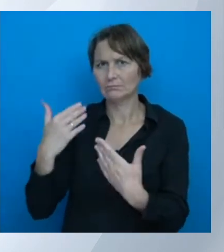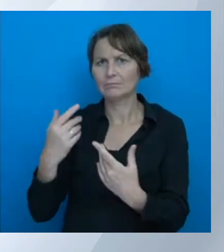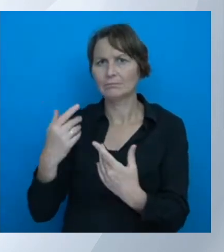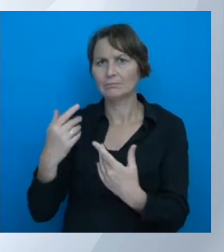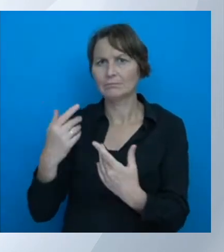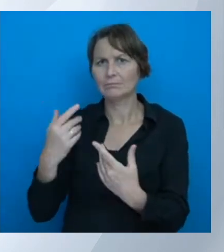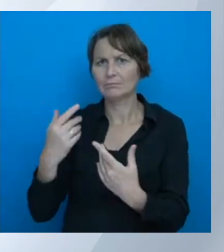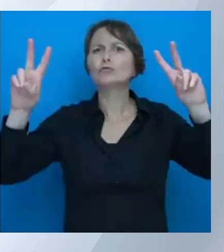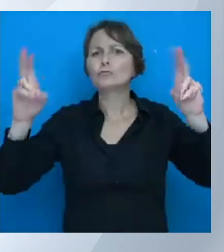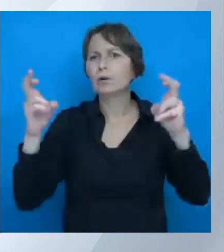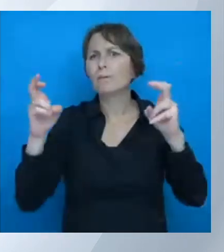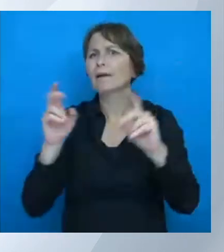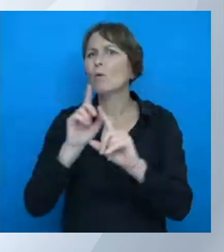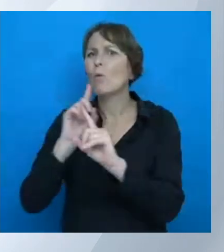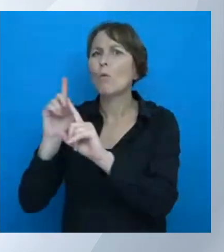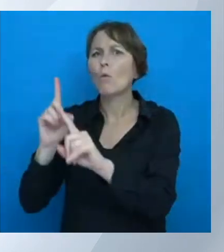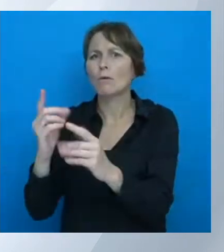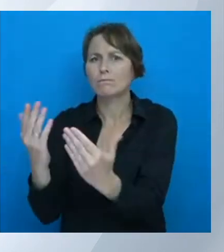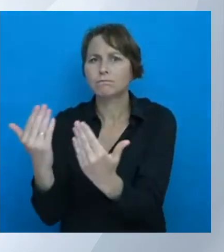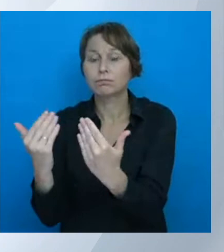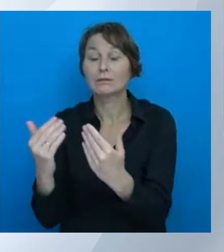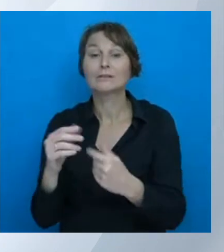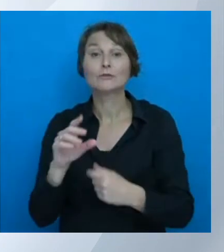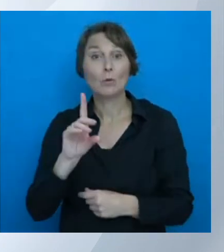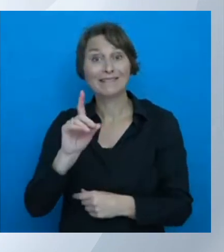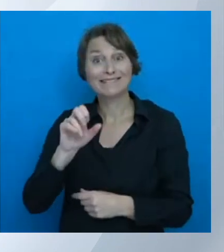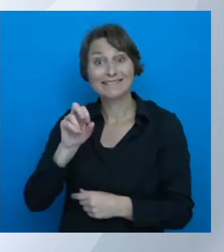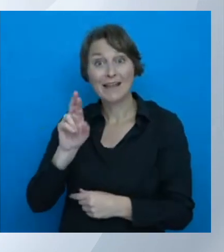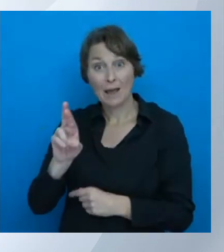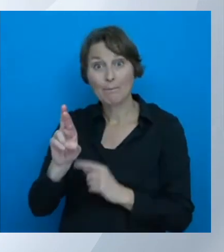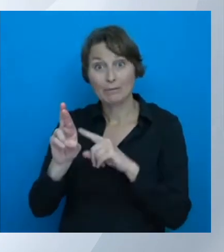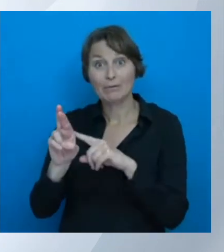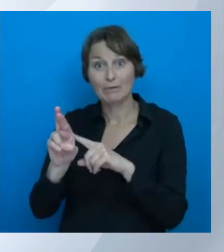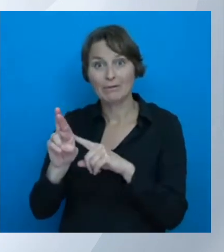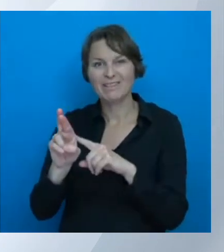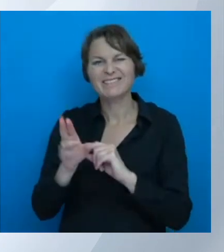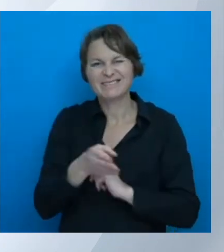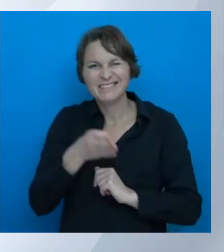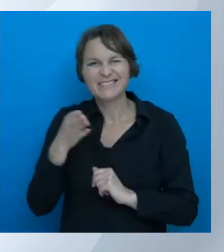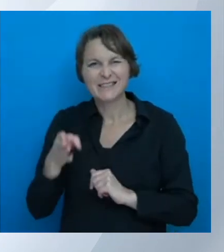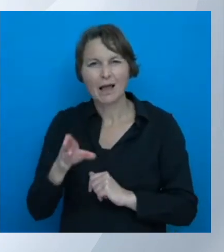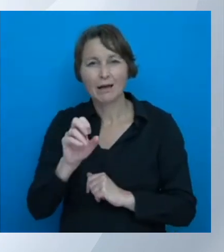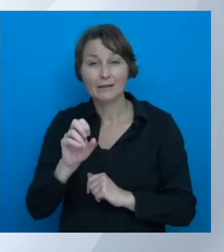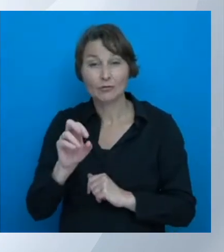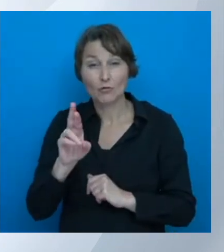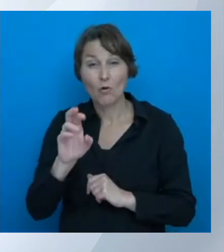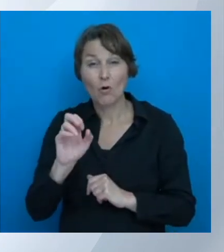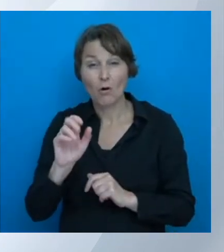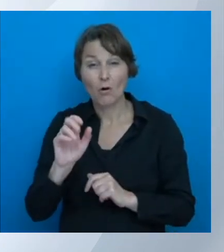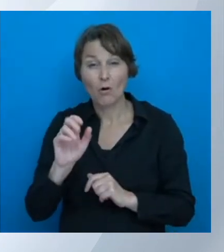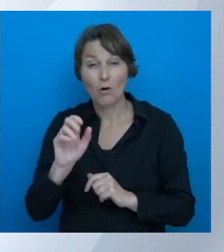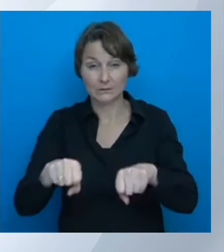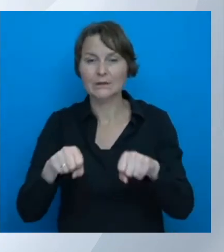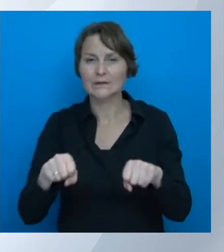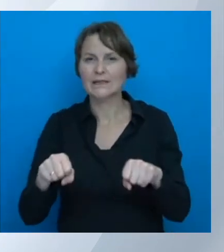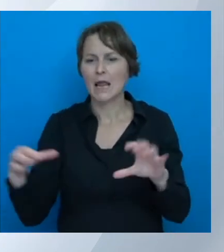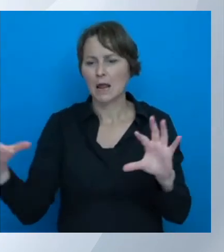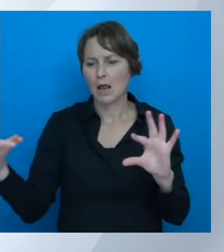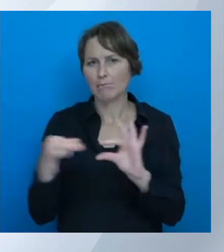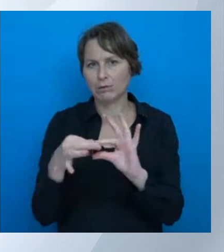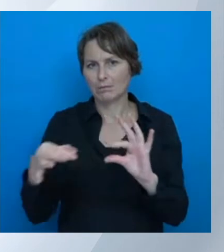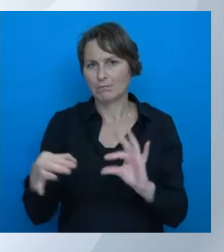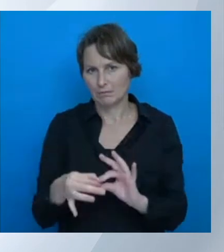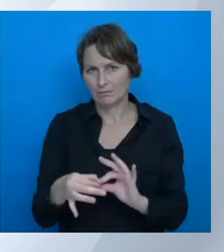once these Dapr sidecars, which are connected to each other, and they are using this Redis